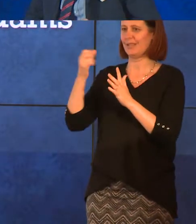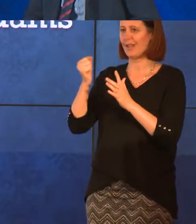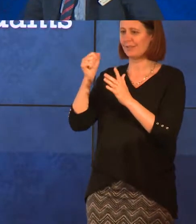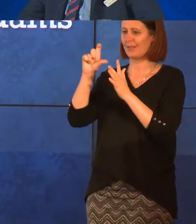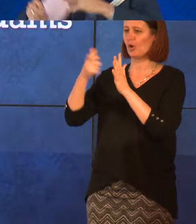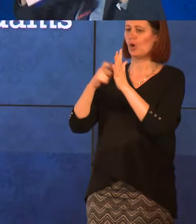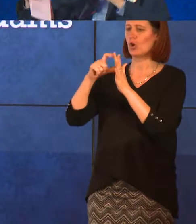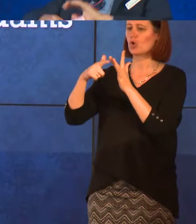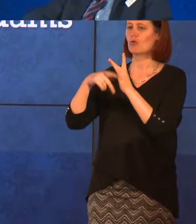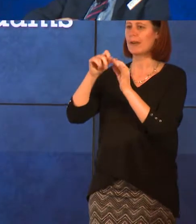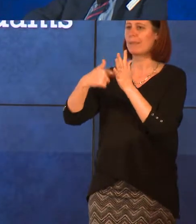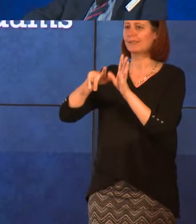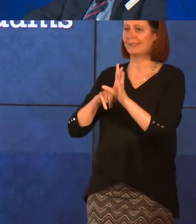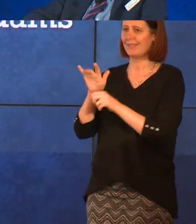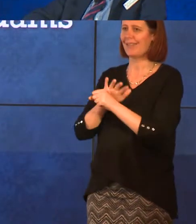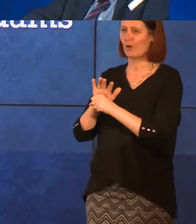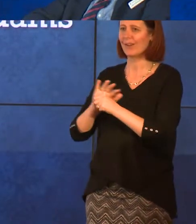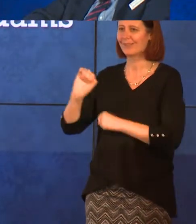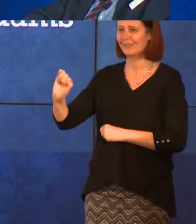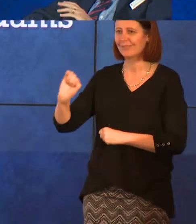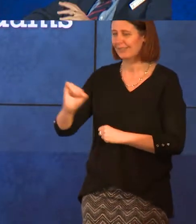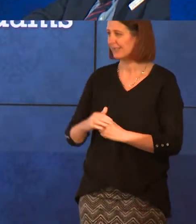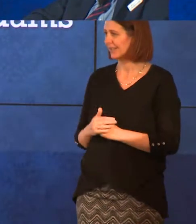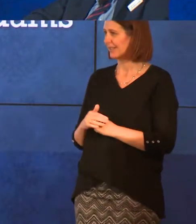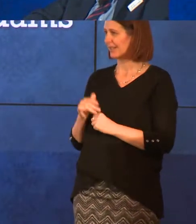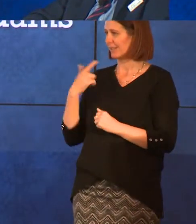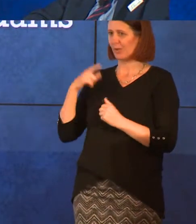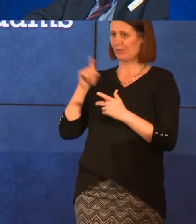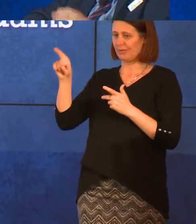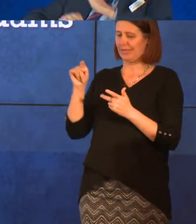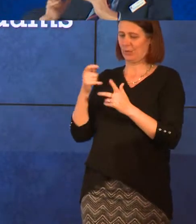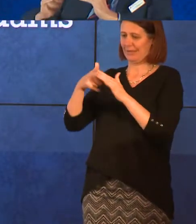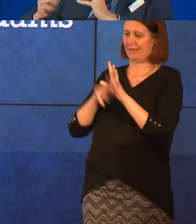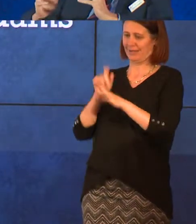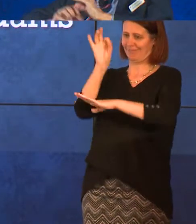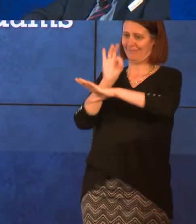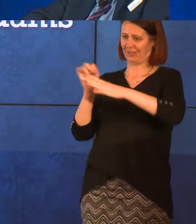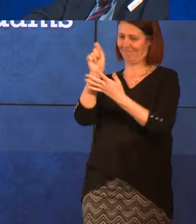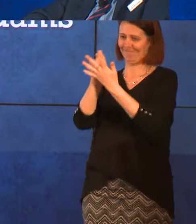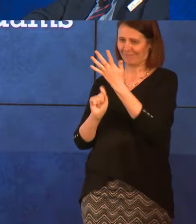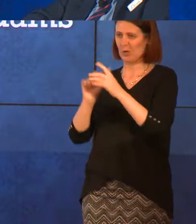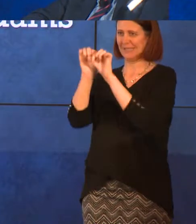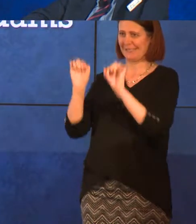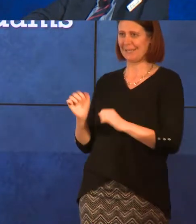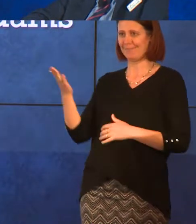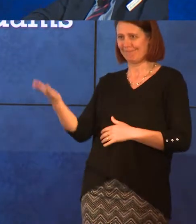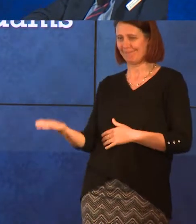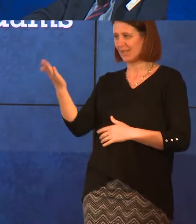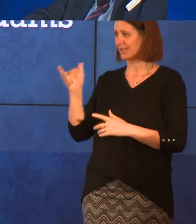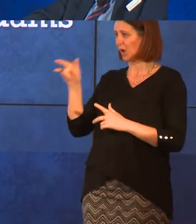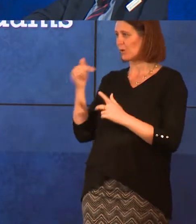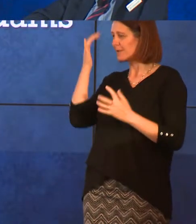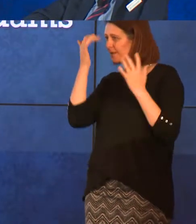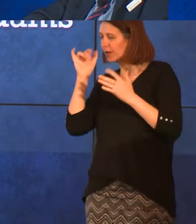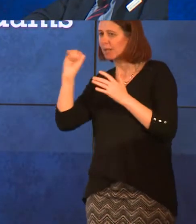this area, and as the one of the key architect of the scheme. We are hopeful that Bruce's observations here about